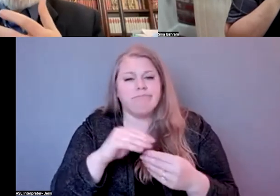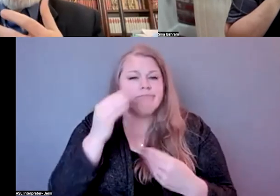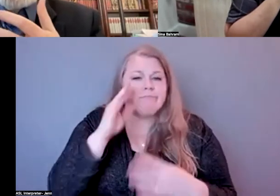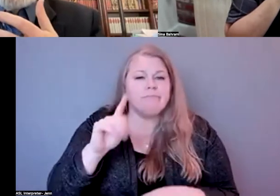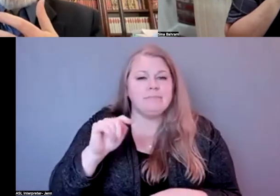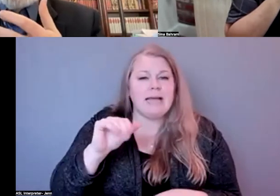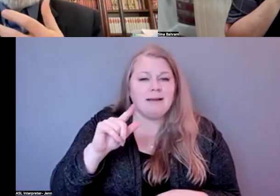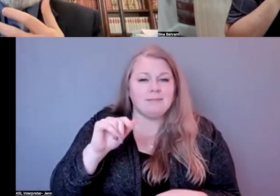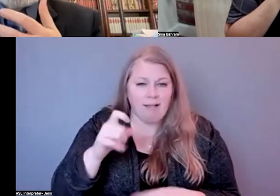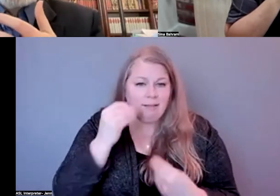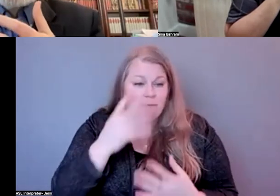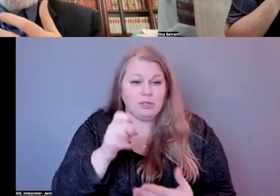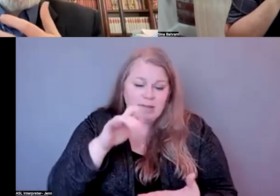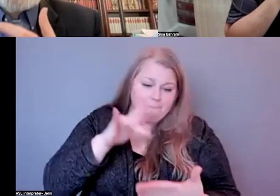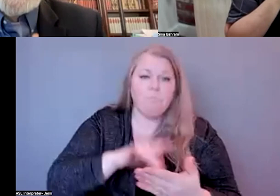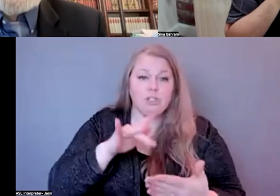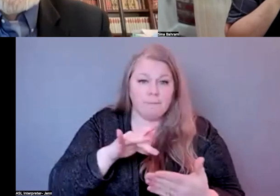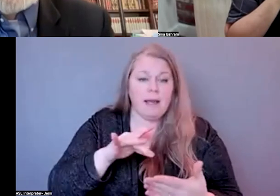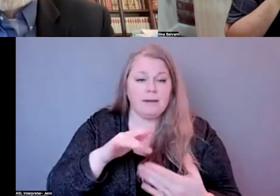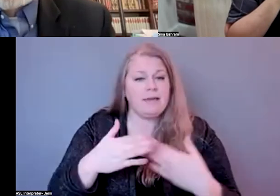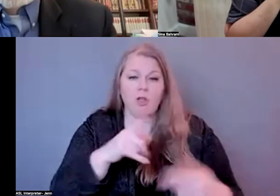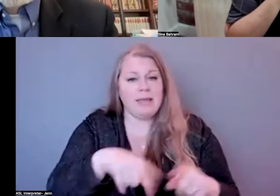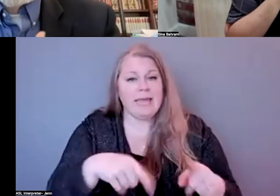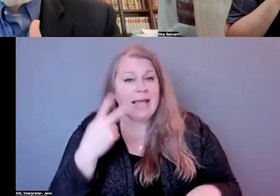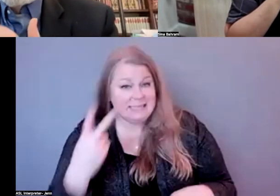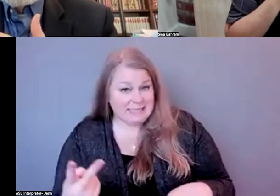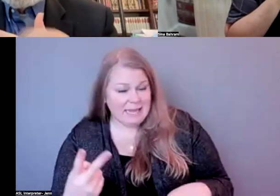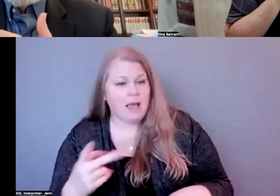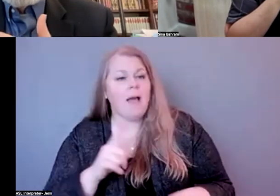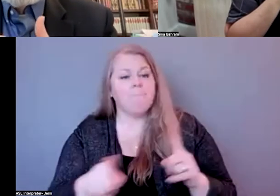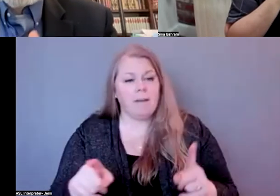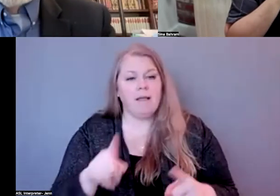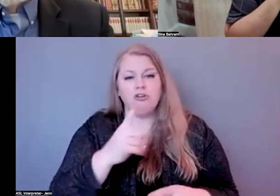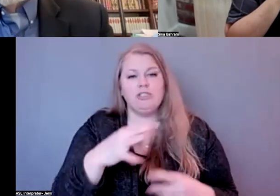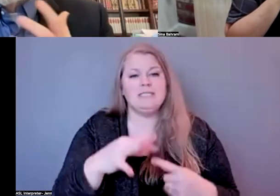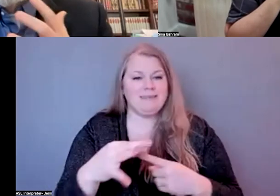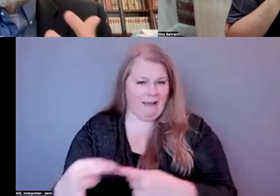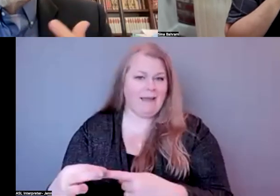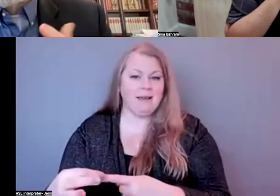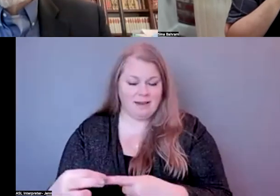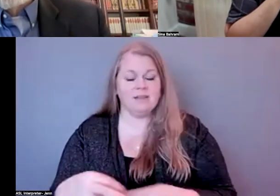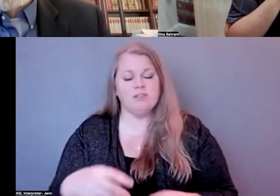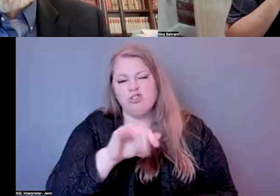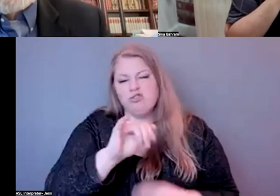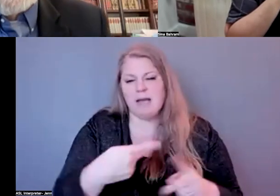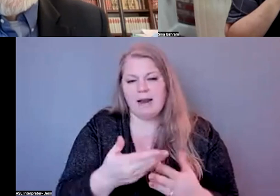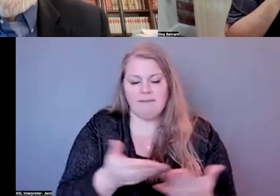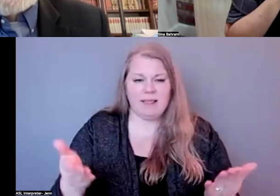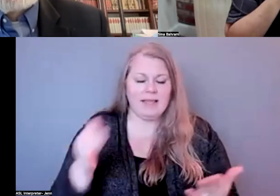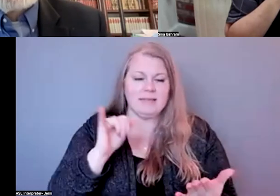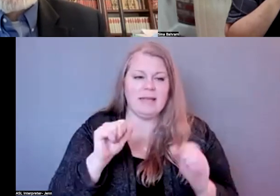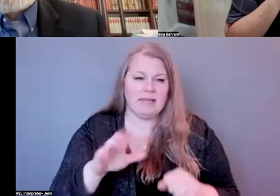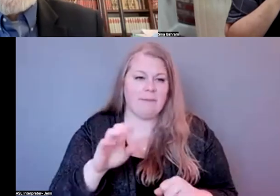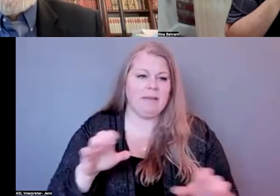can reach out and push the buttons, even though they can't see them, because they're just guided. So there's these kinds of things that can be